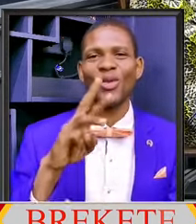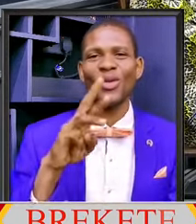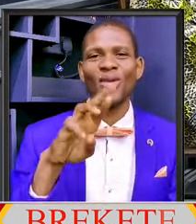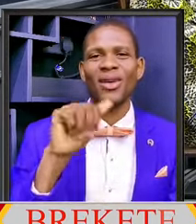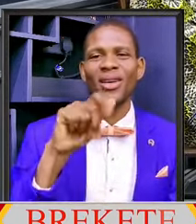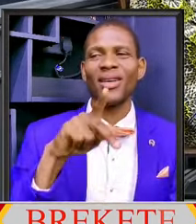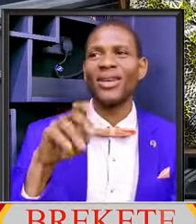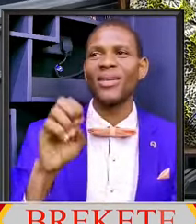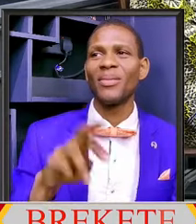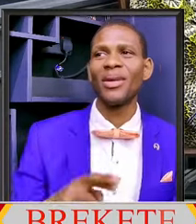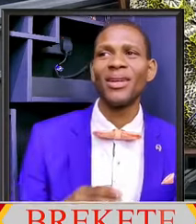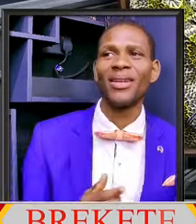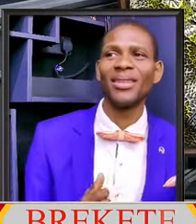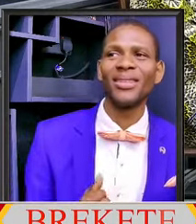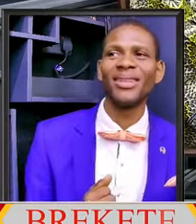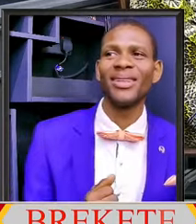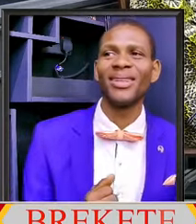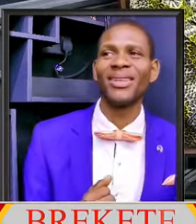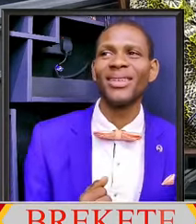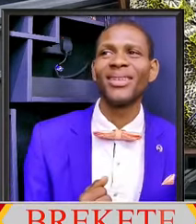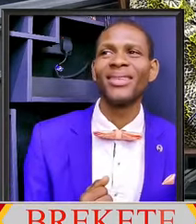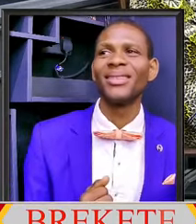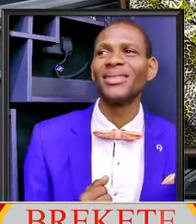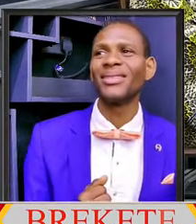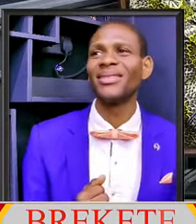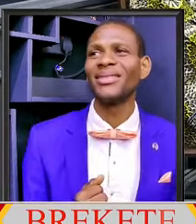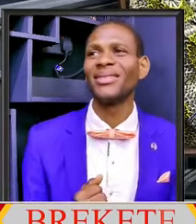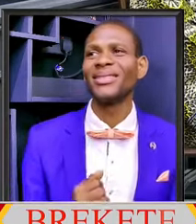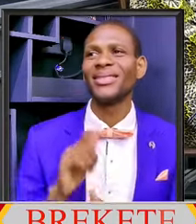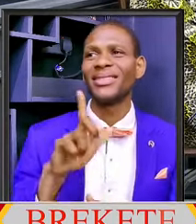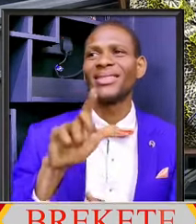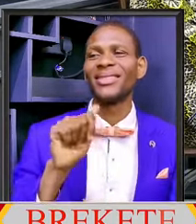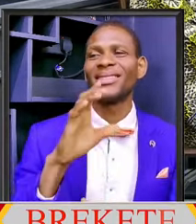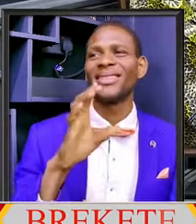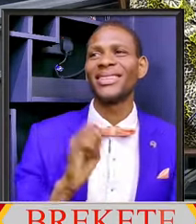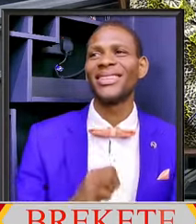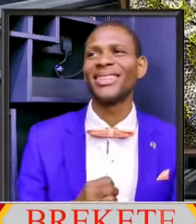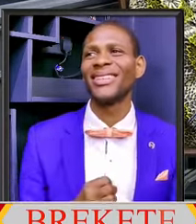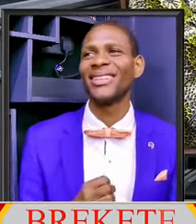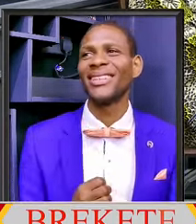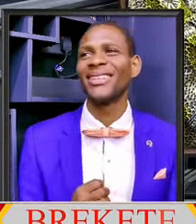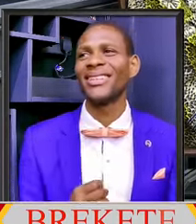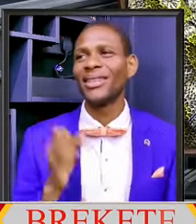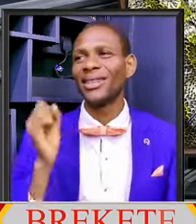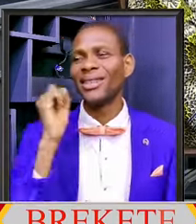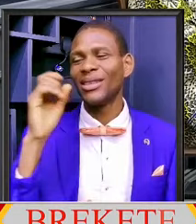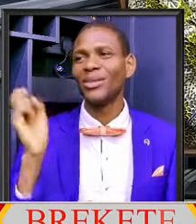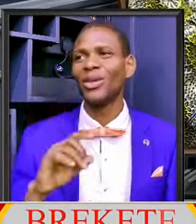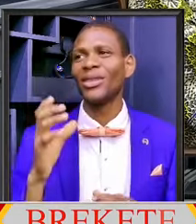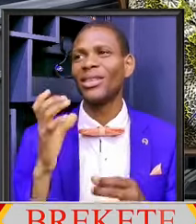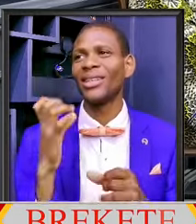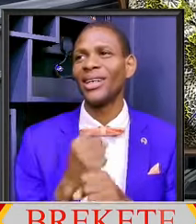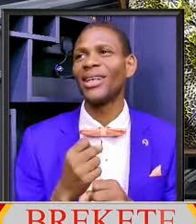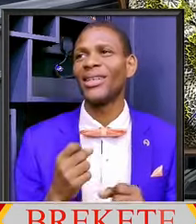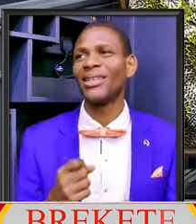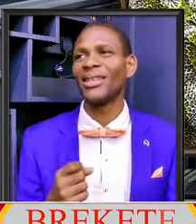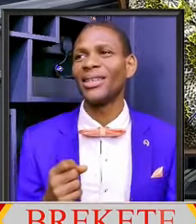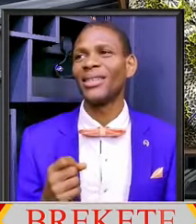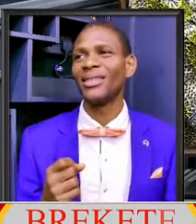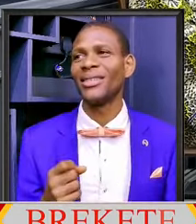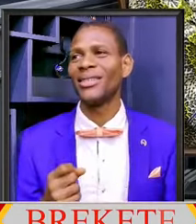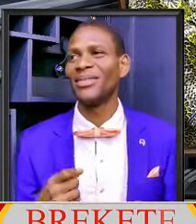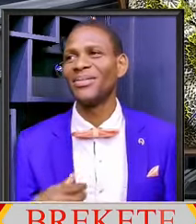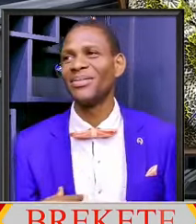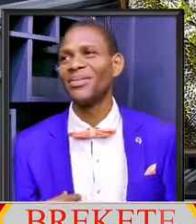Lapa. Now, lapa. Hey, see this. No, she must catch this one.